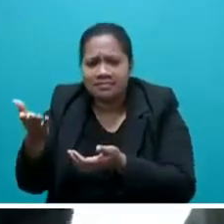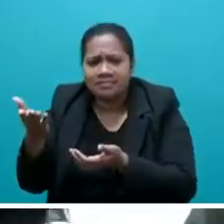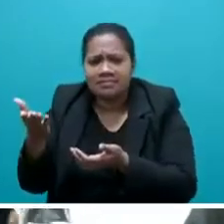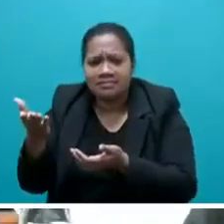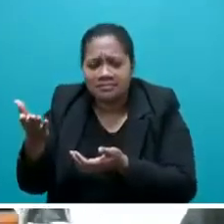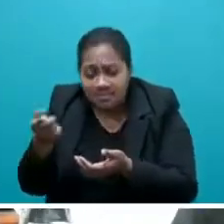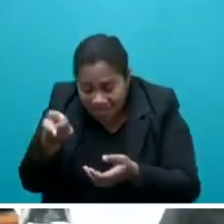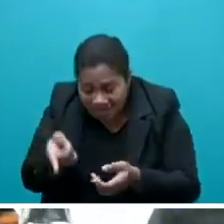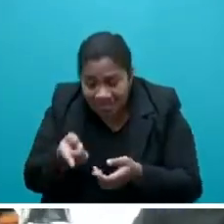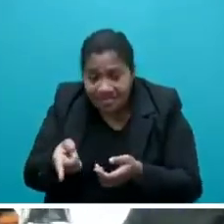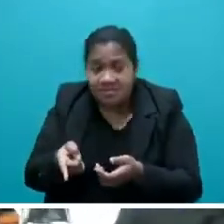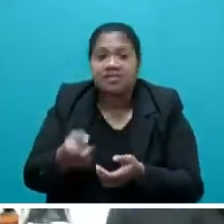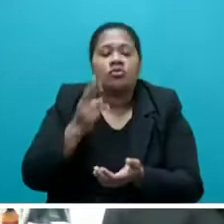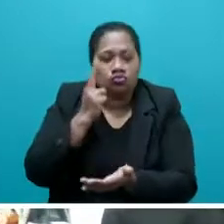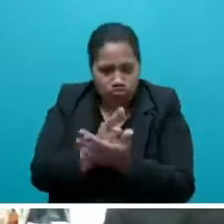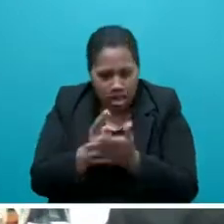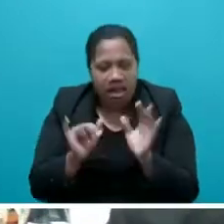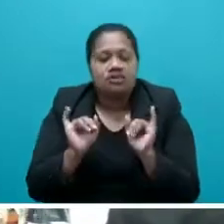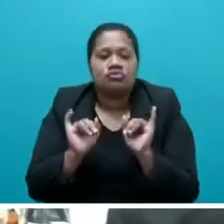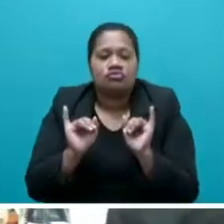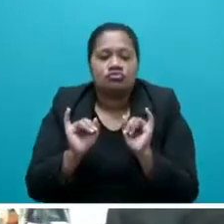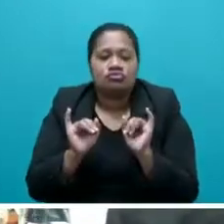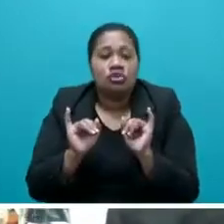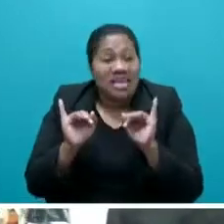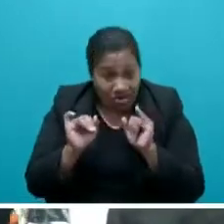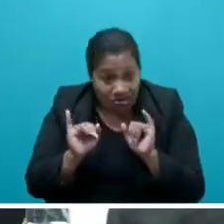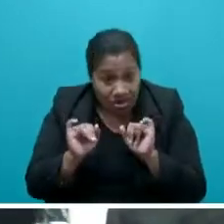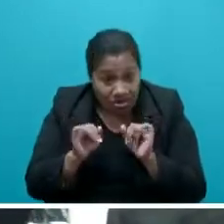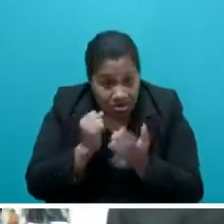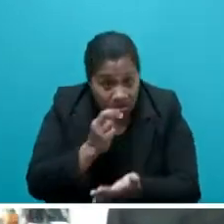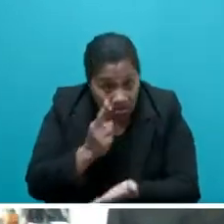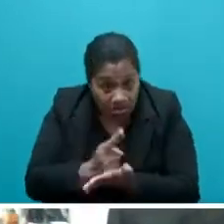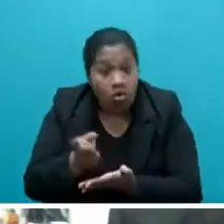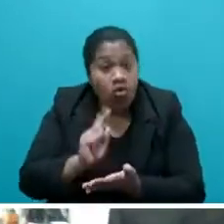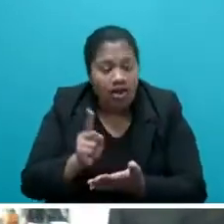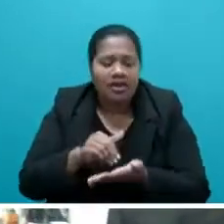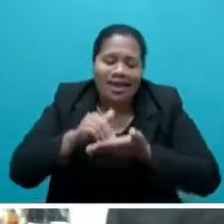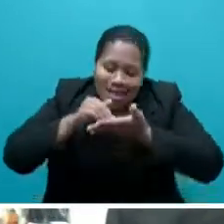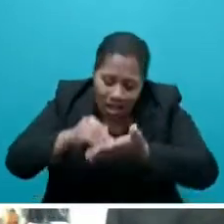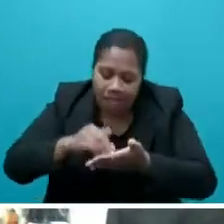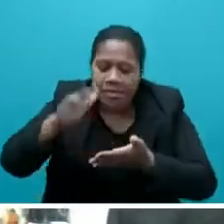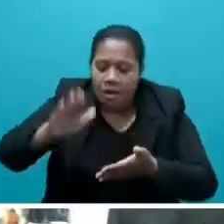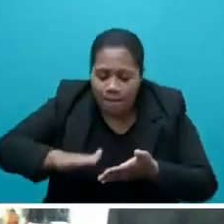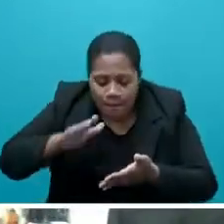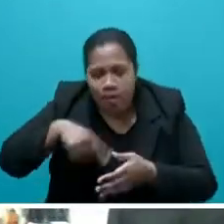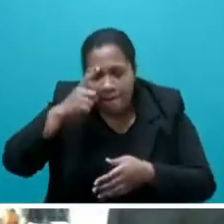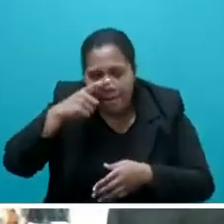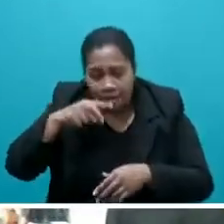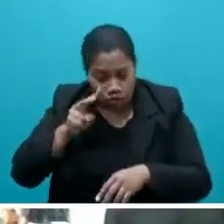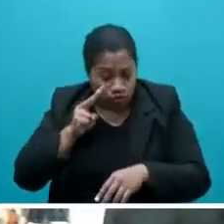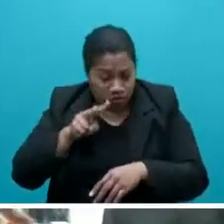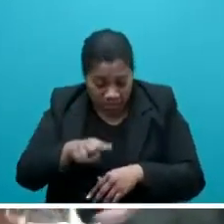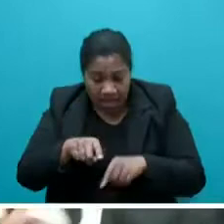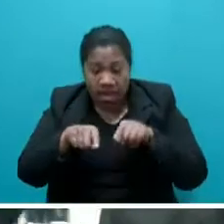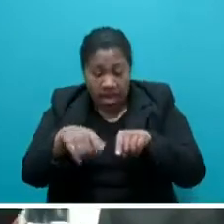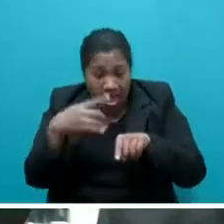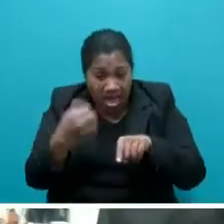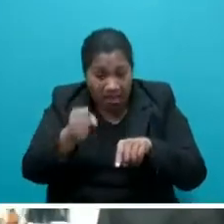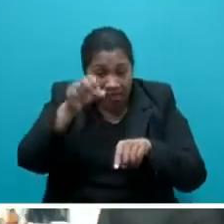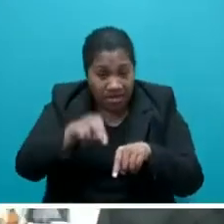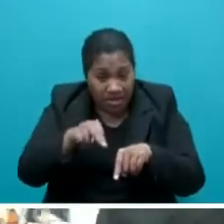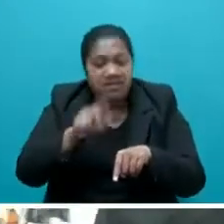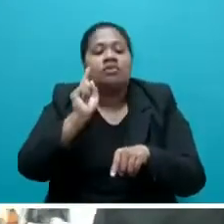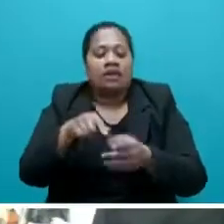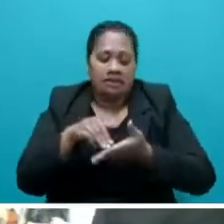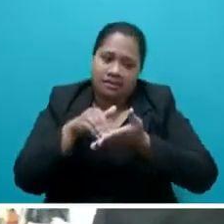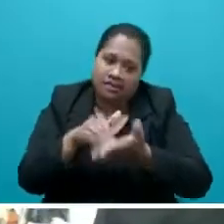issue. The fundamental issue is that you help poor people based on their needs of who they are, not about